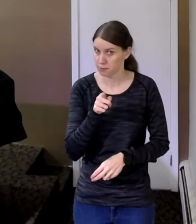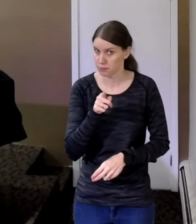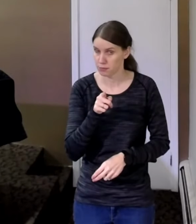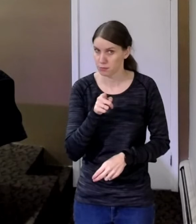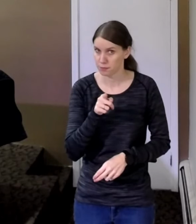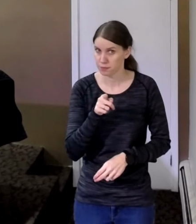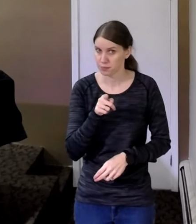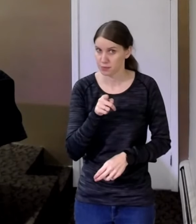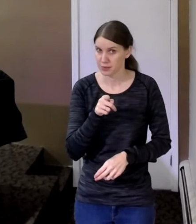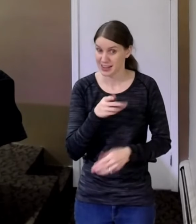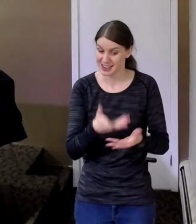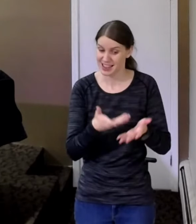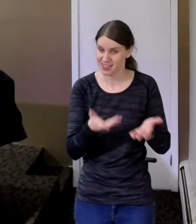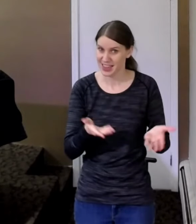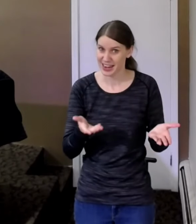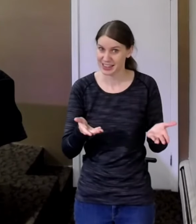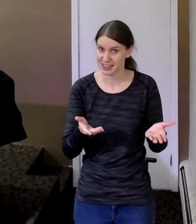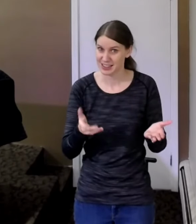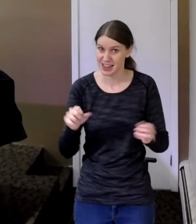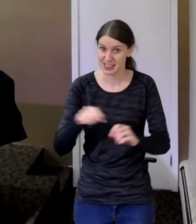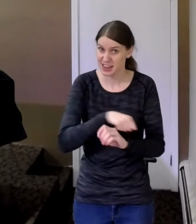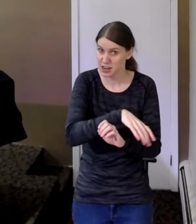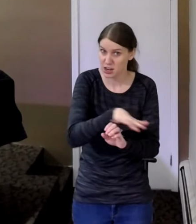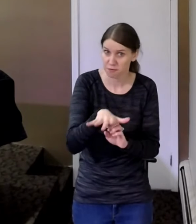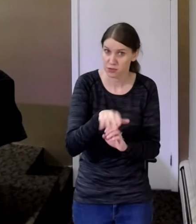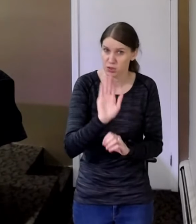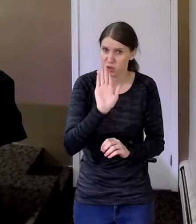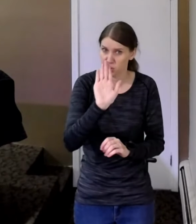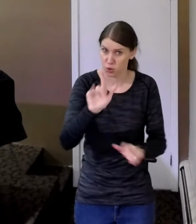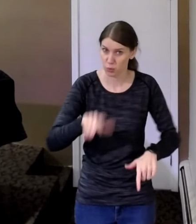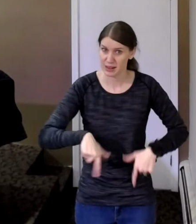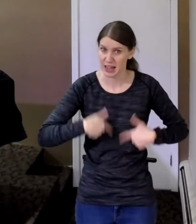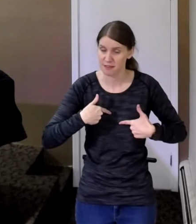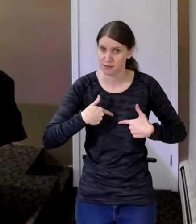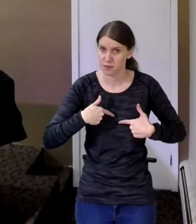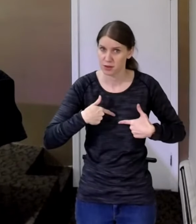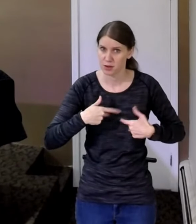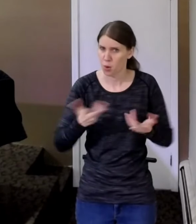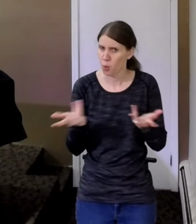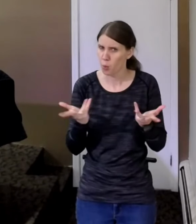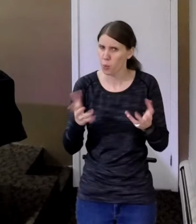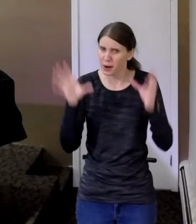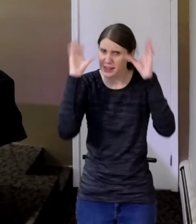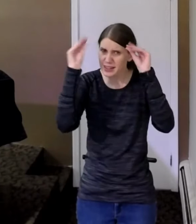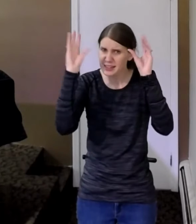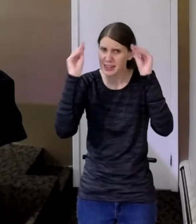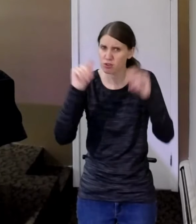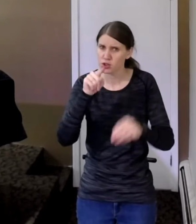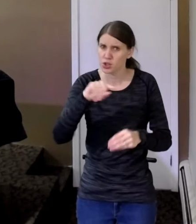those things in particular that influence your life, what are they teaching you about